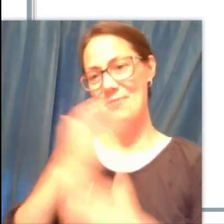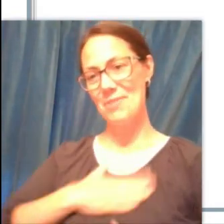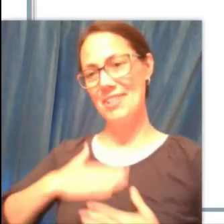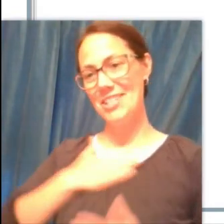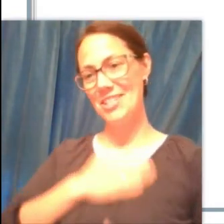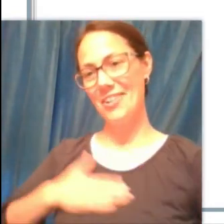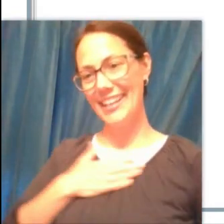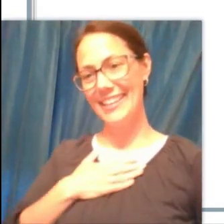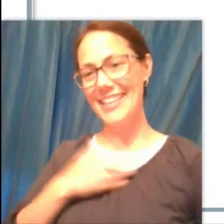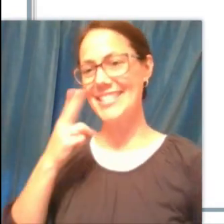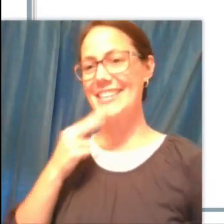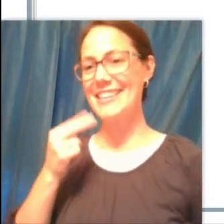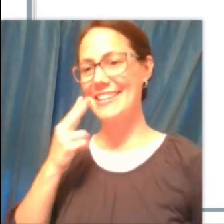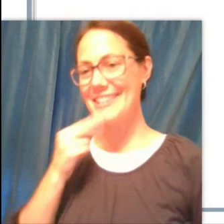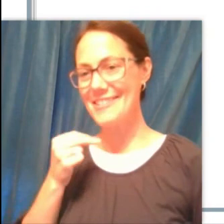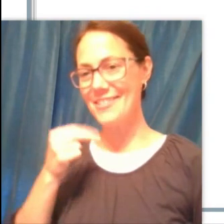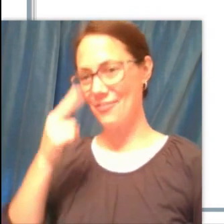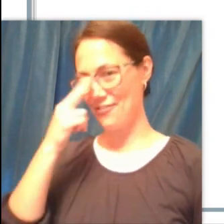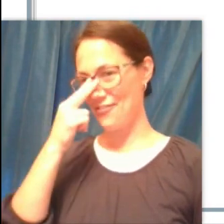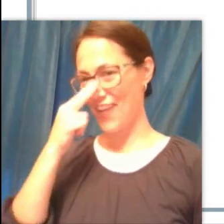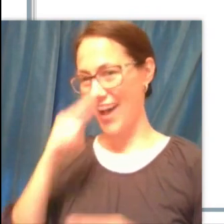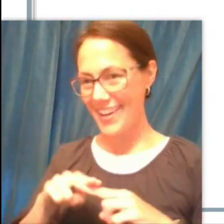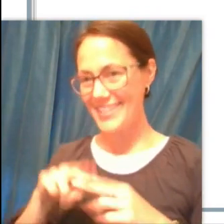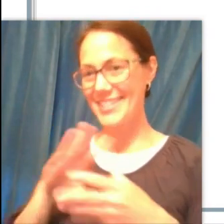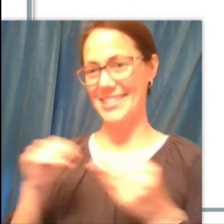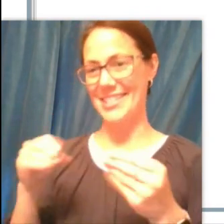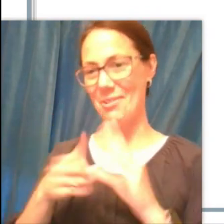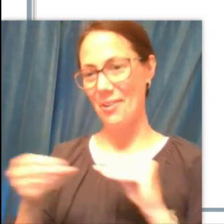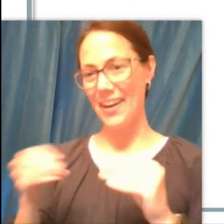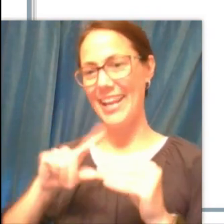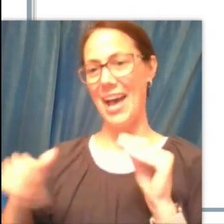I hope you enjoyed this cute,